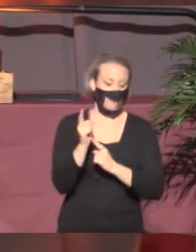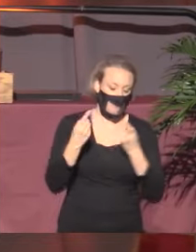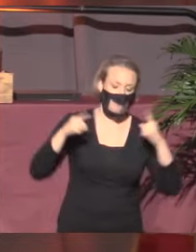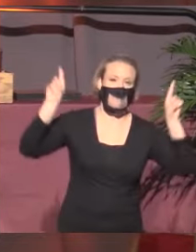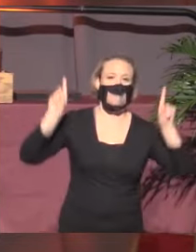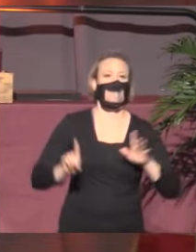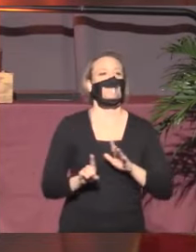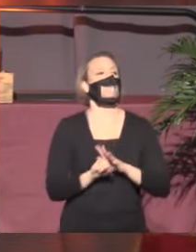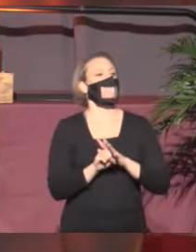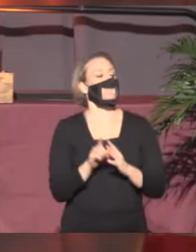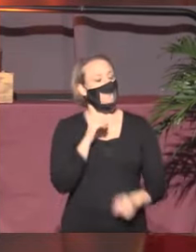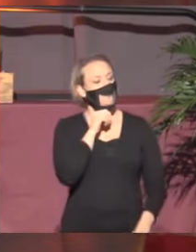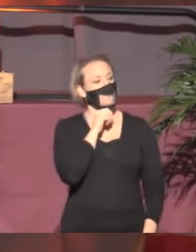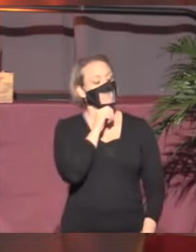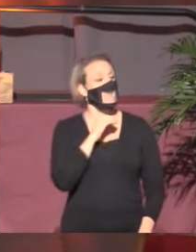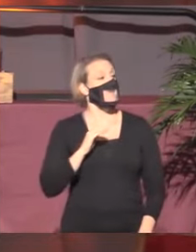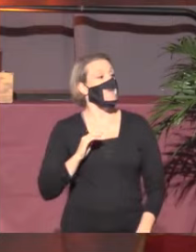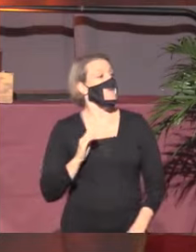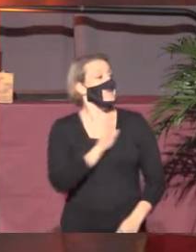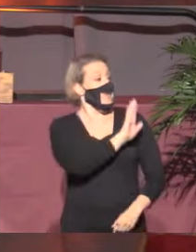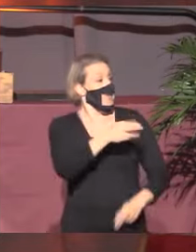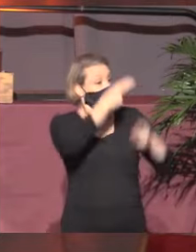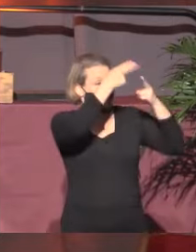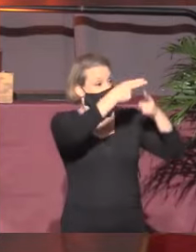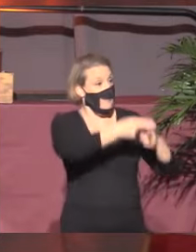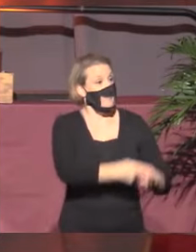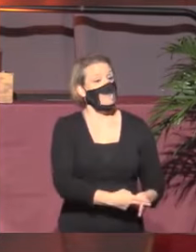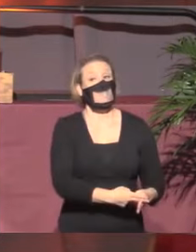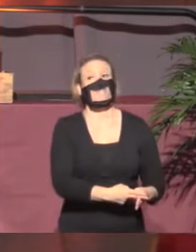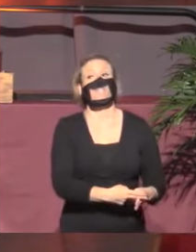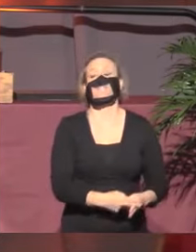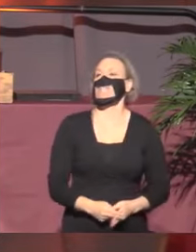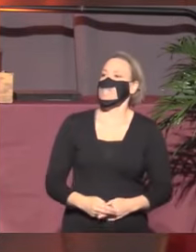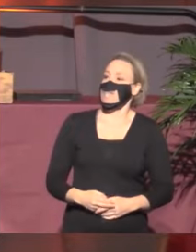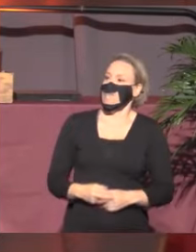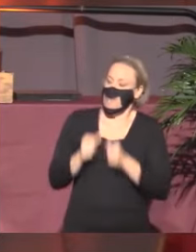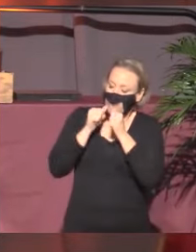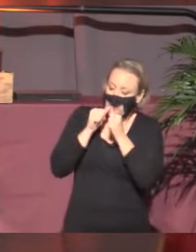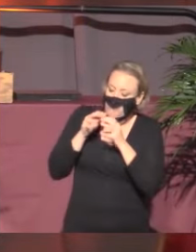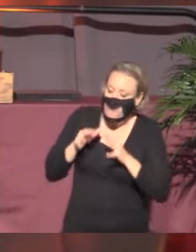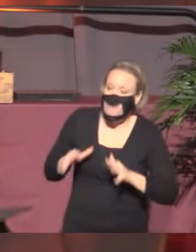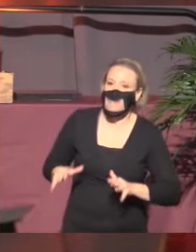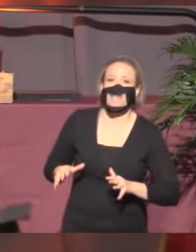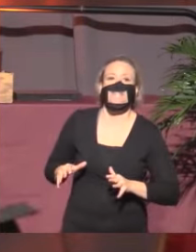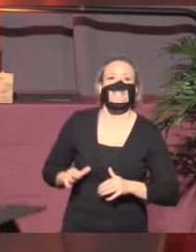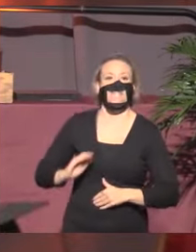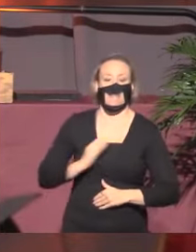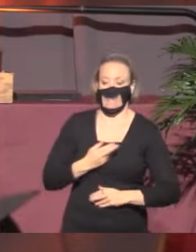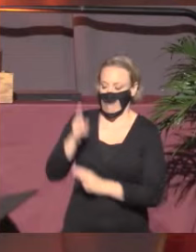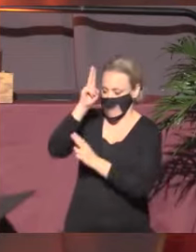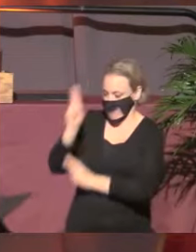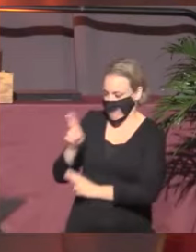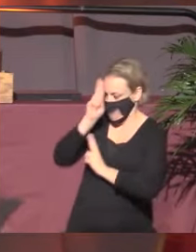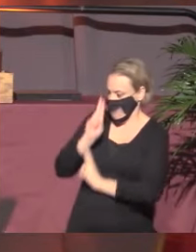are called, may we feel their dignity and grace. May we bless and honor all of our ancestors